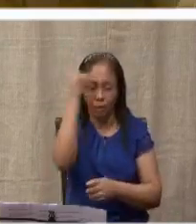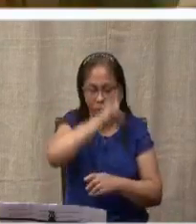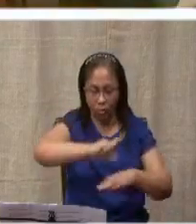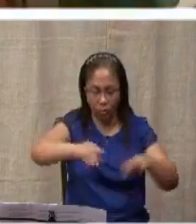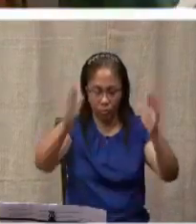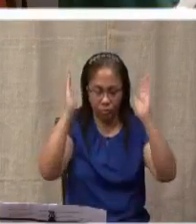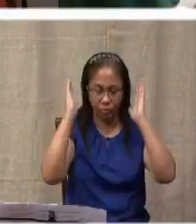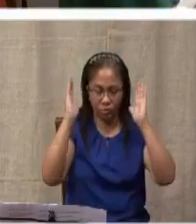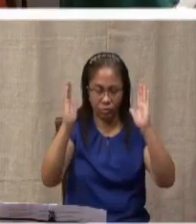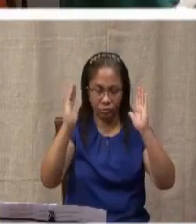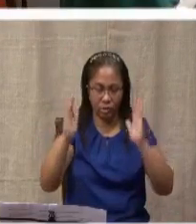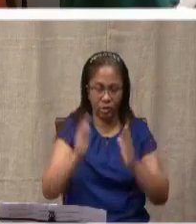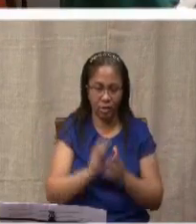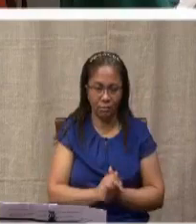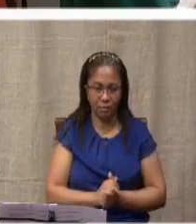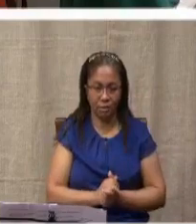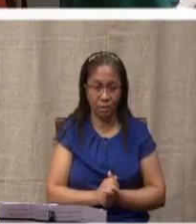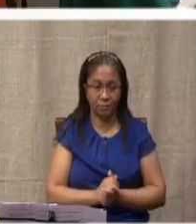hear us